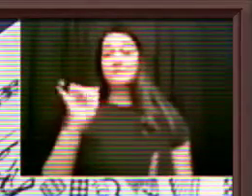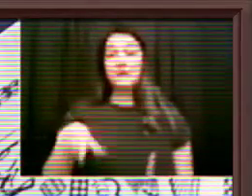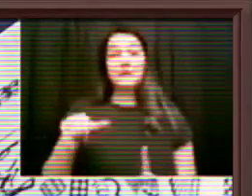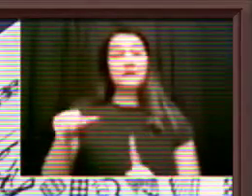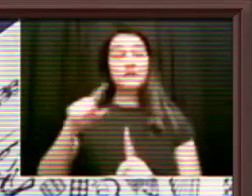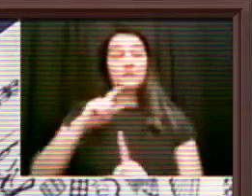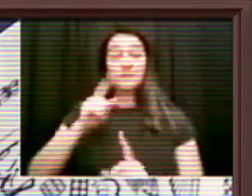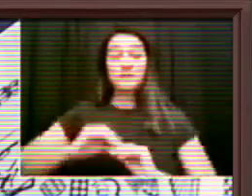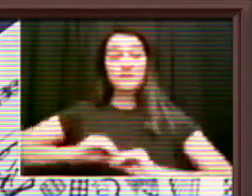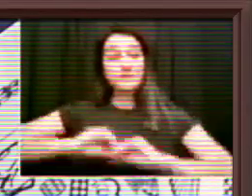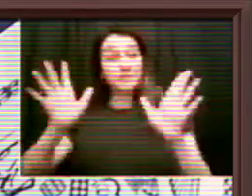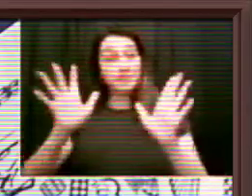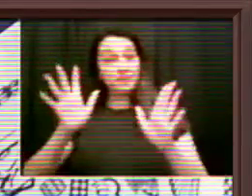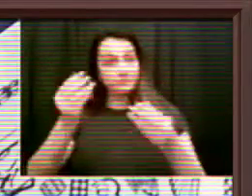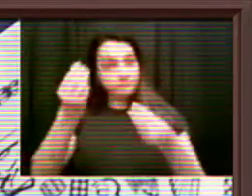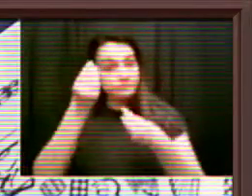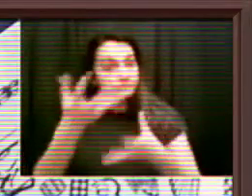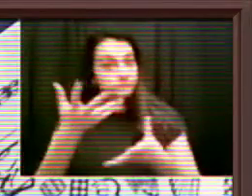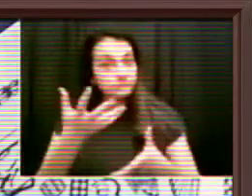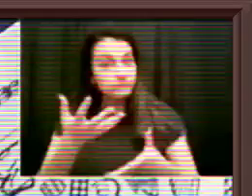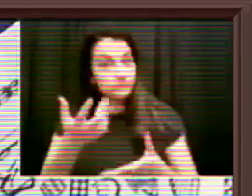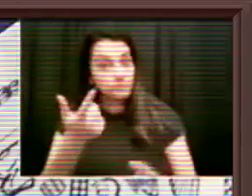Still, you know,